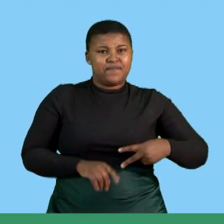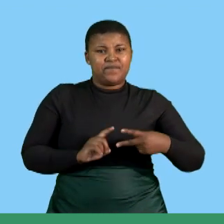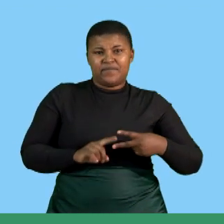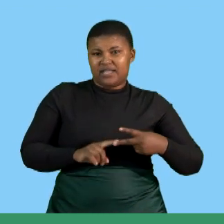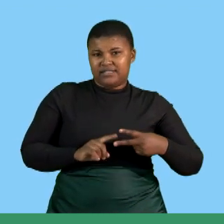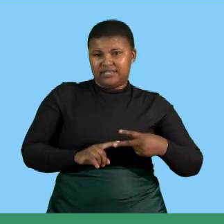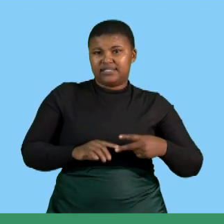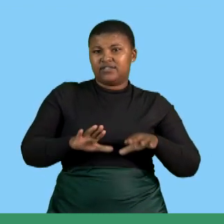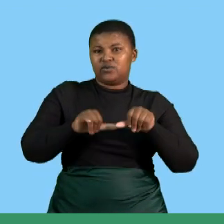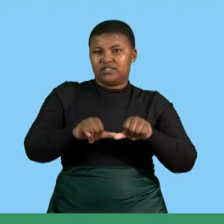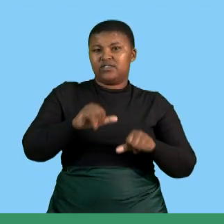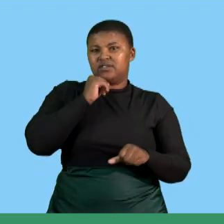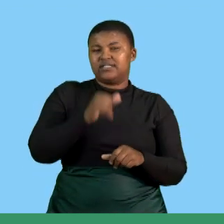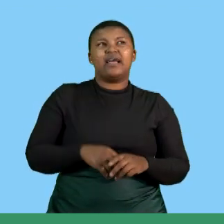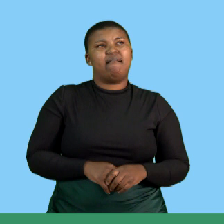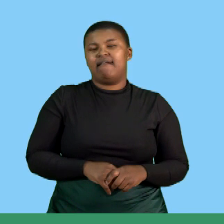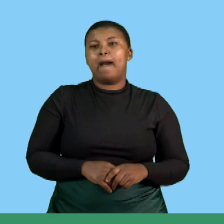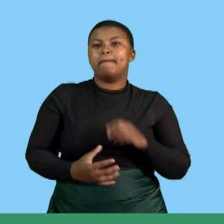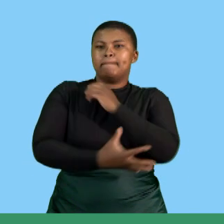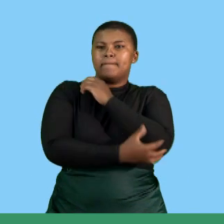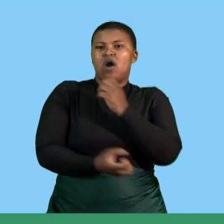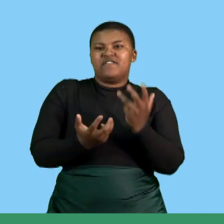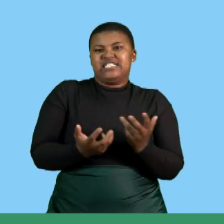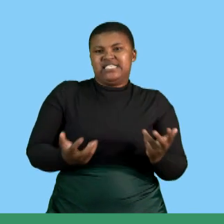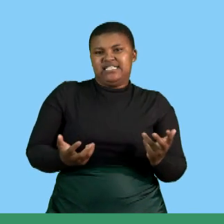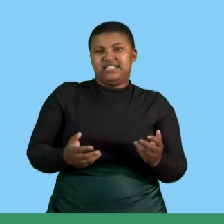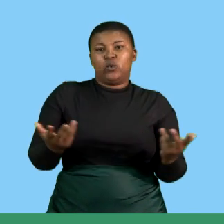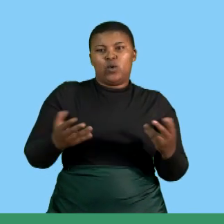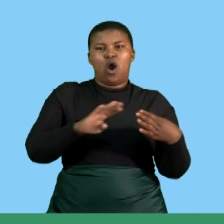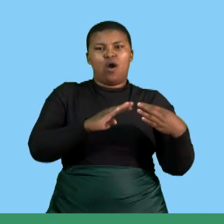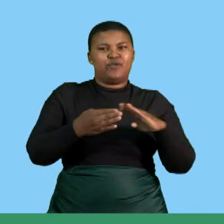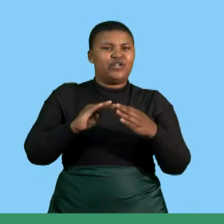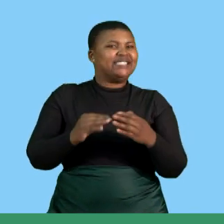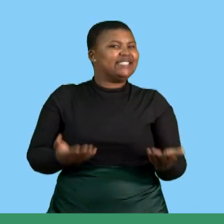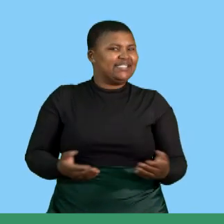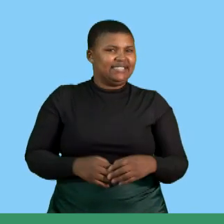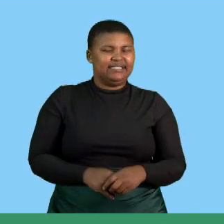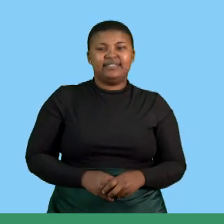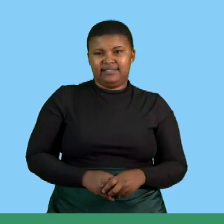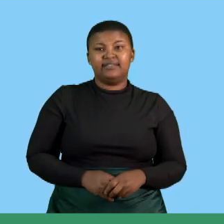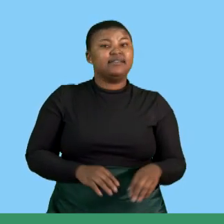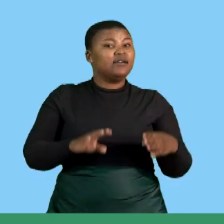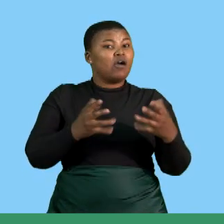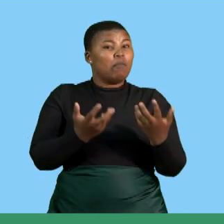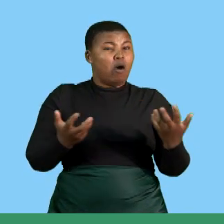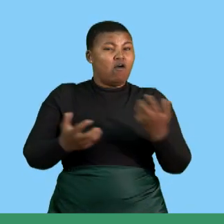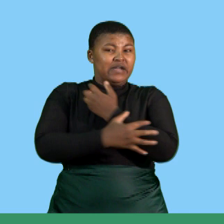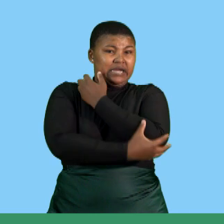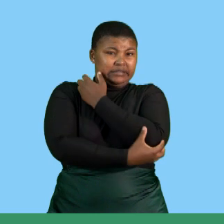second sentence then continues to refer to the poverty in the community. Poverty, of course, being